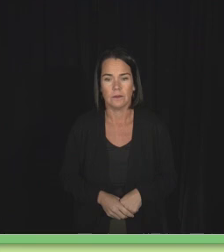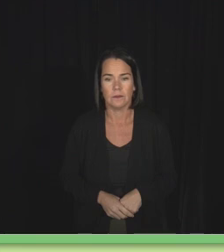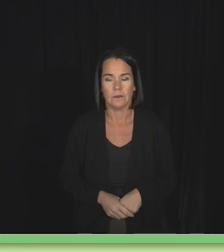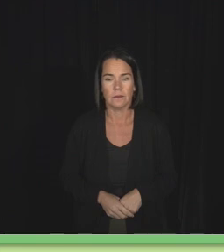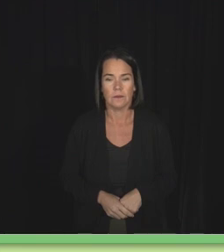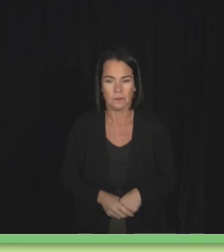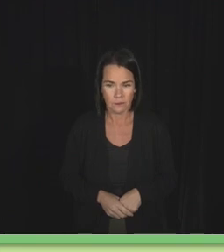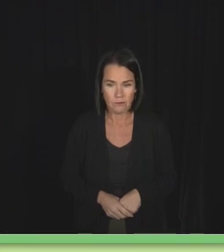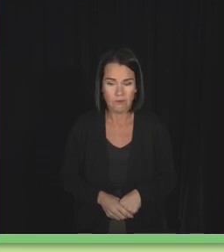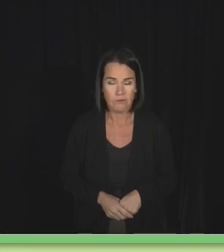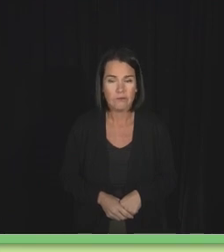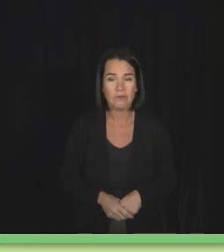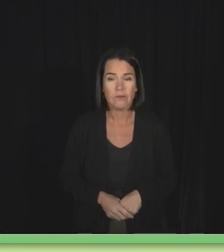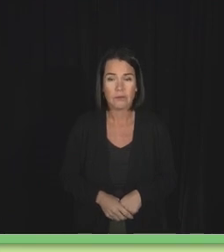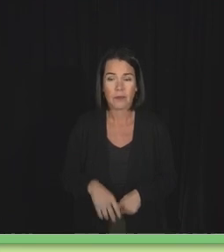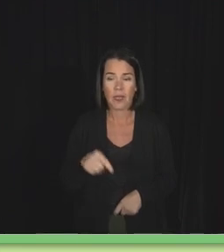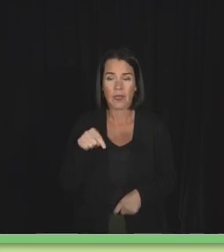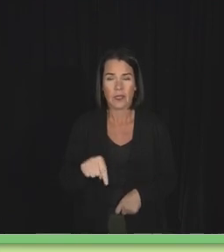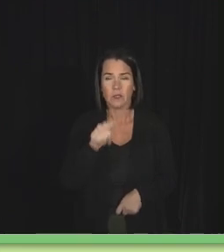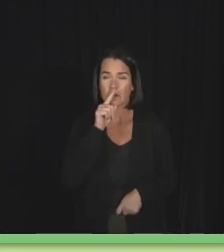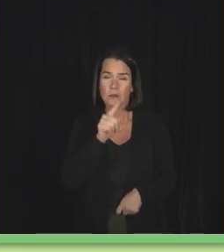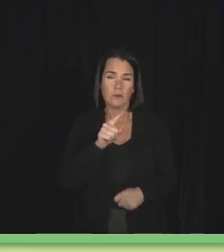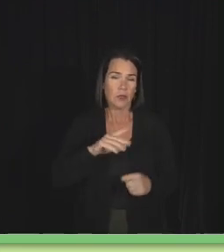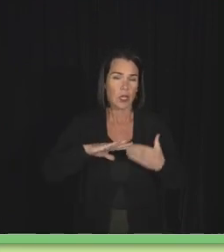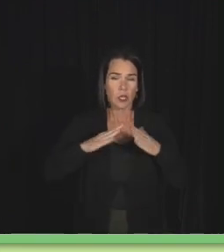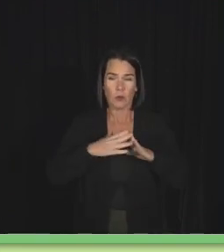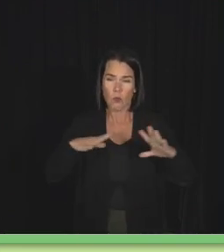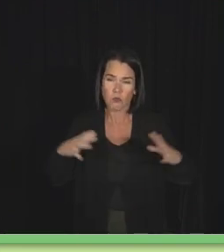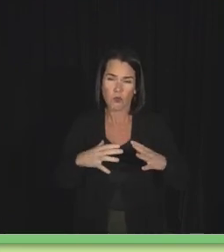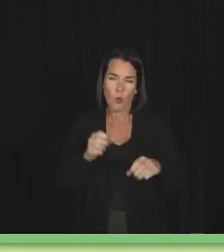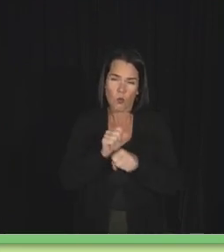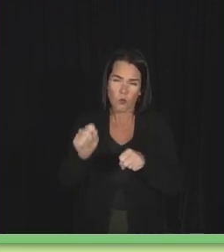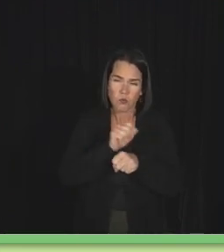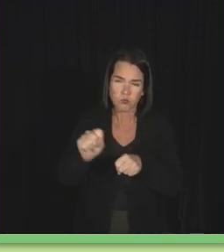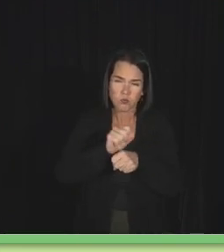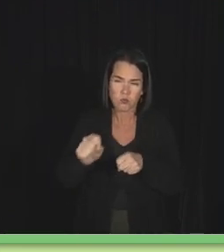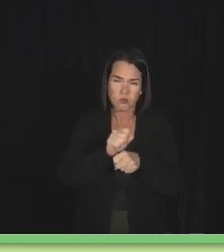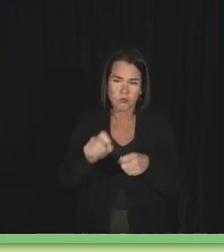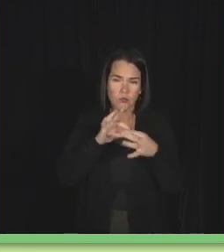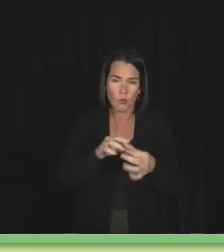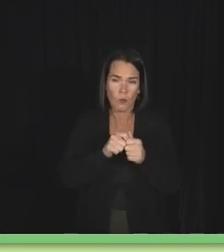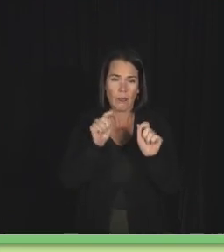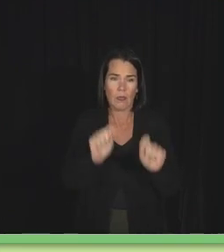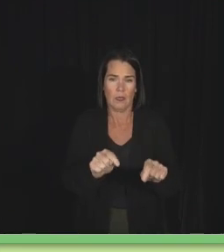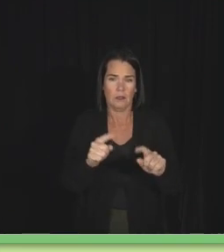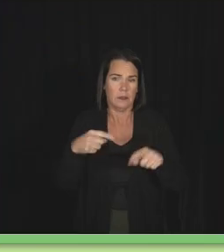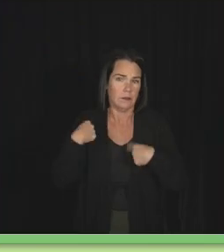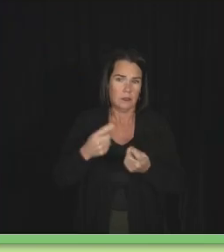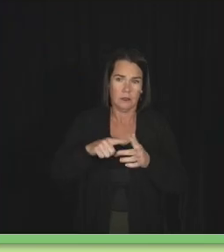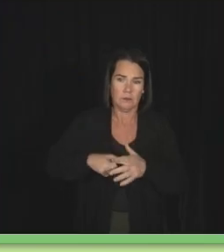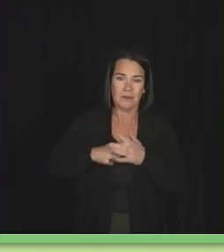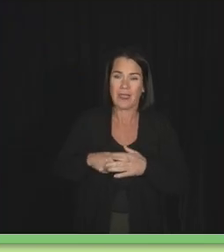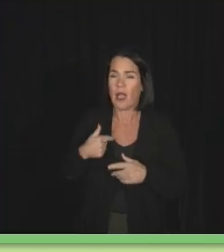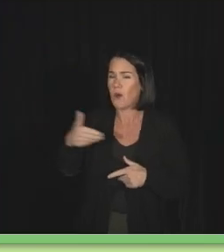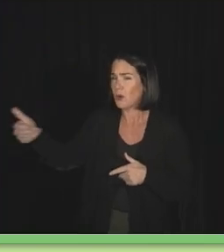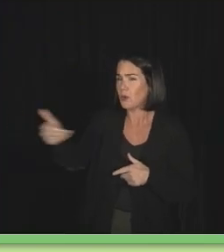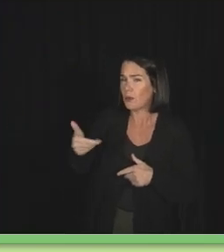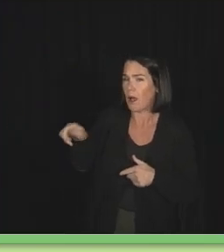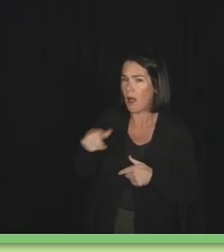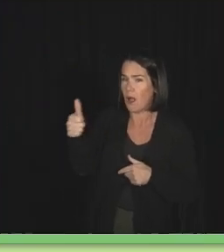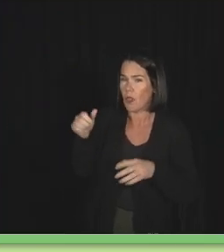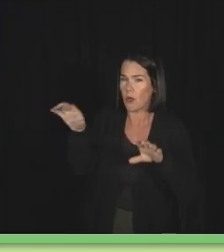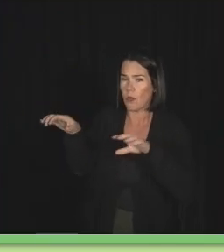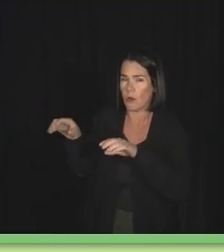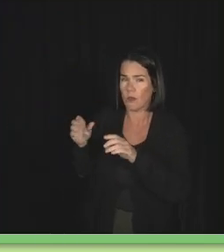And this has been a massive community effort from the start. And I would like to invite my fellow